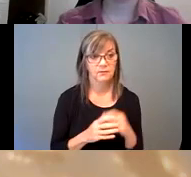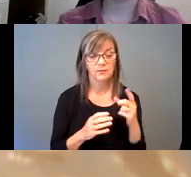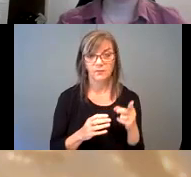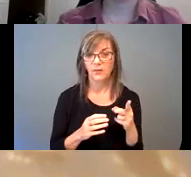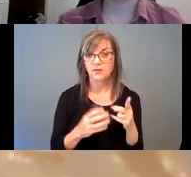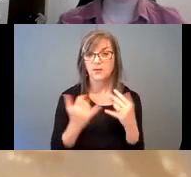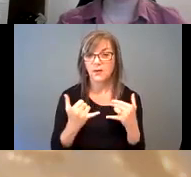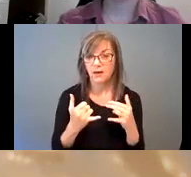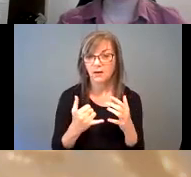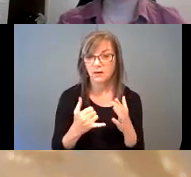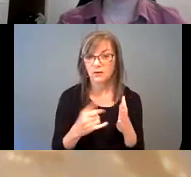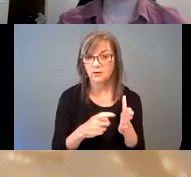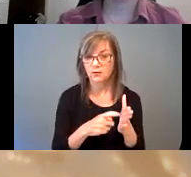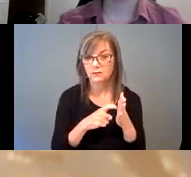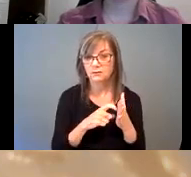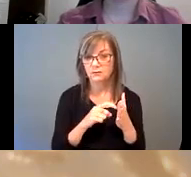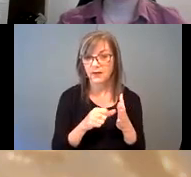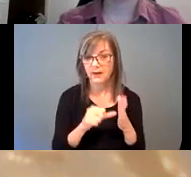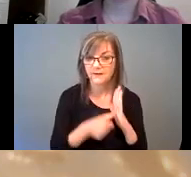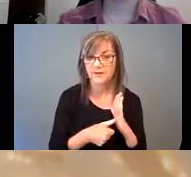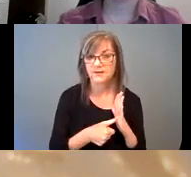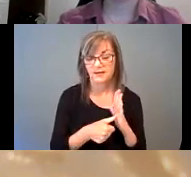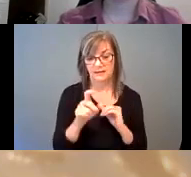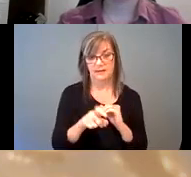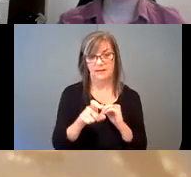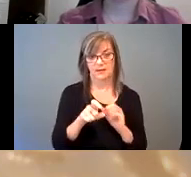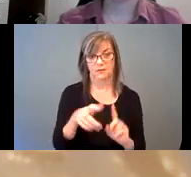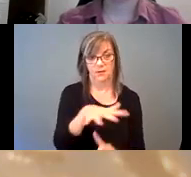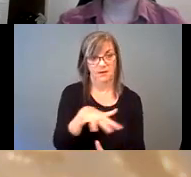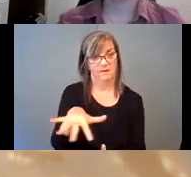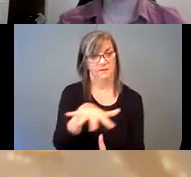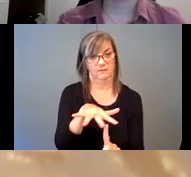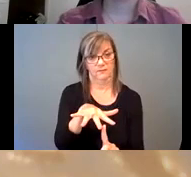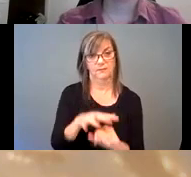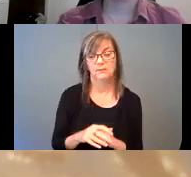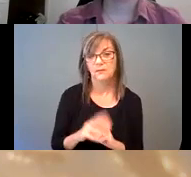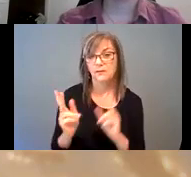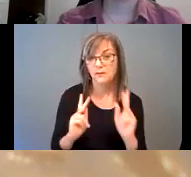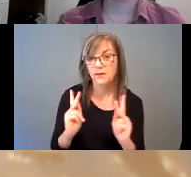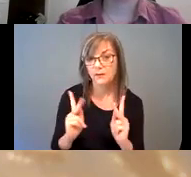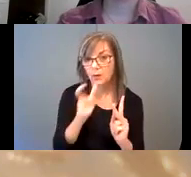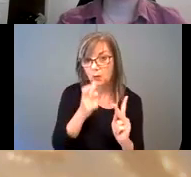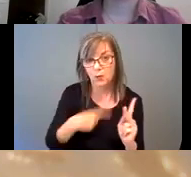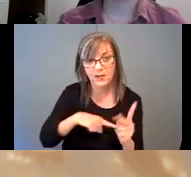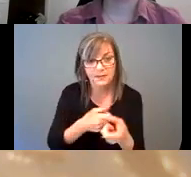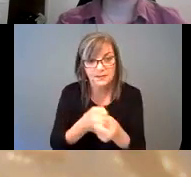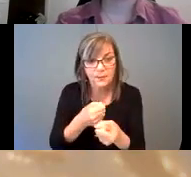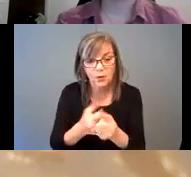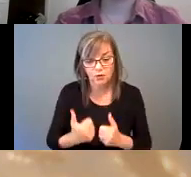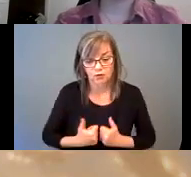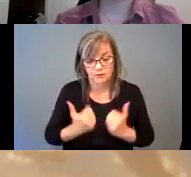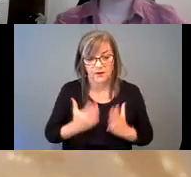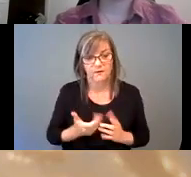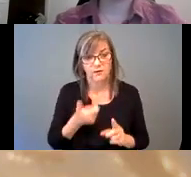for understanding how the environment that we exist in is experienced by survivors and the people that we're supporting is this